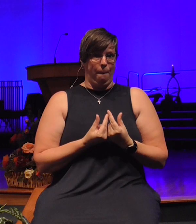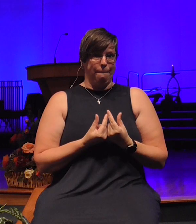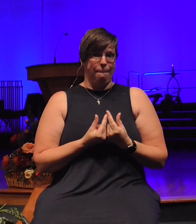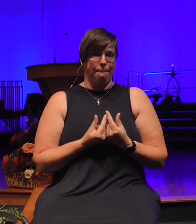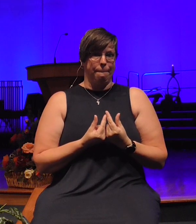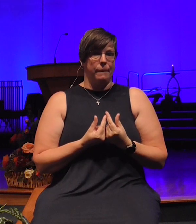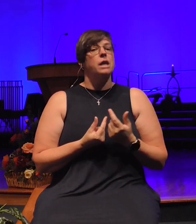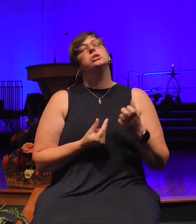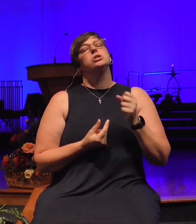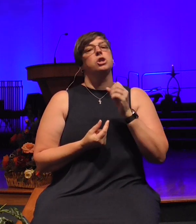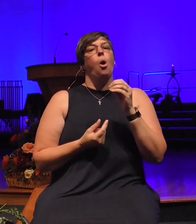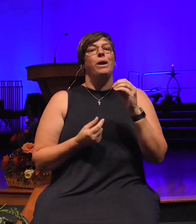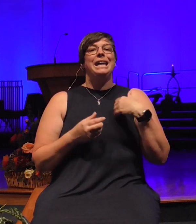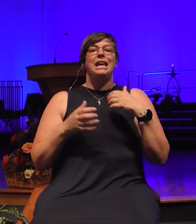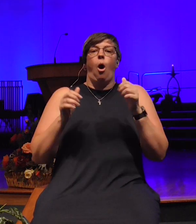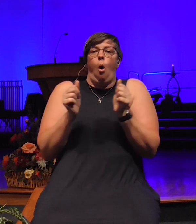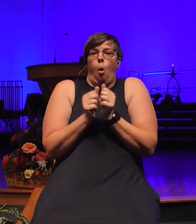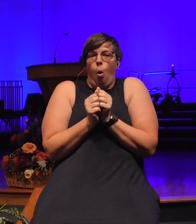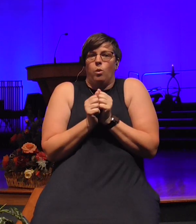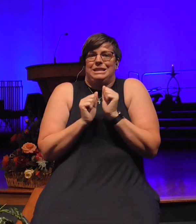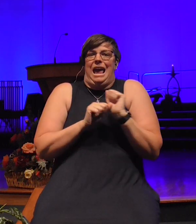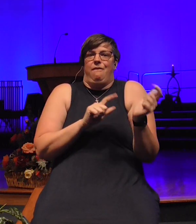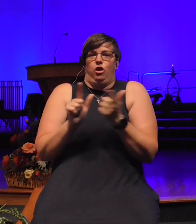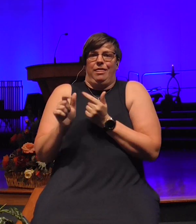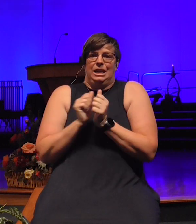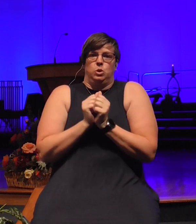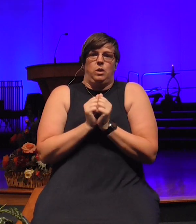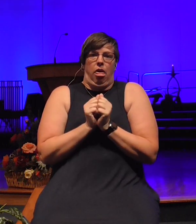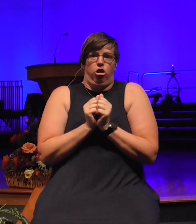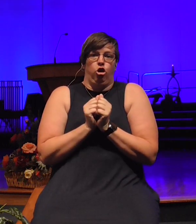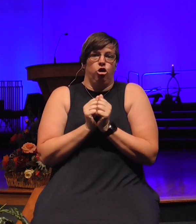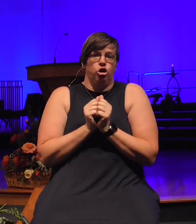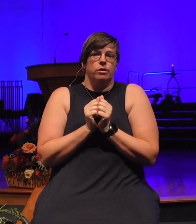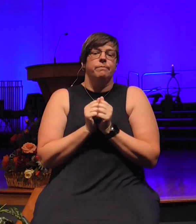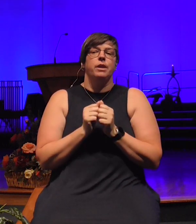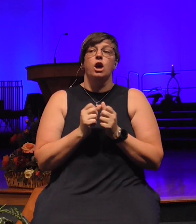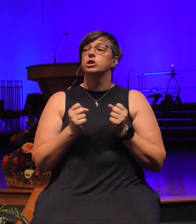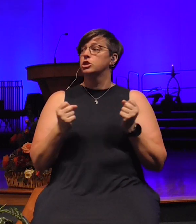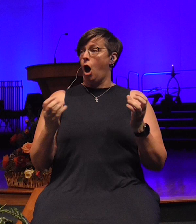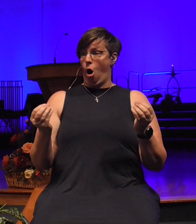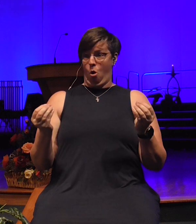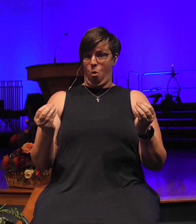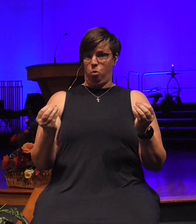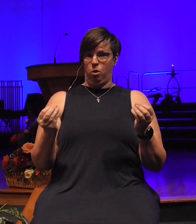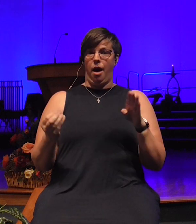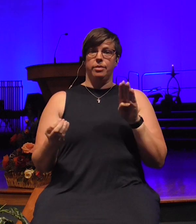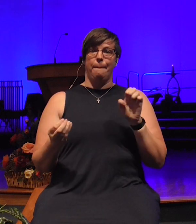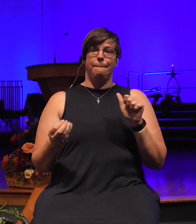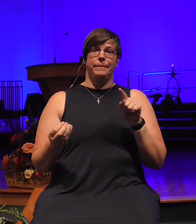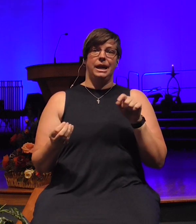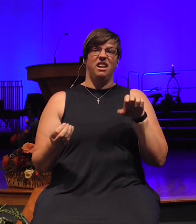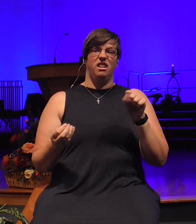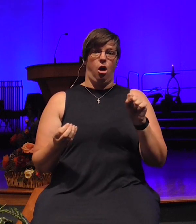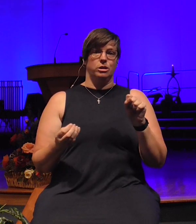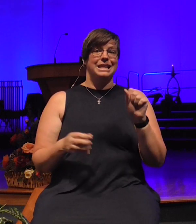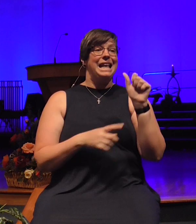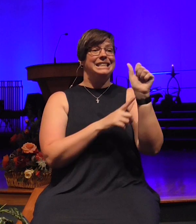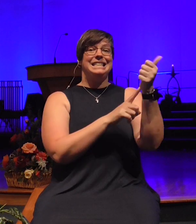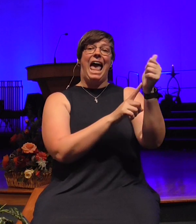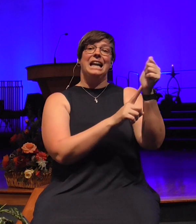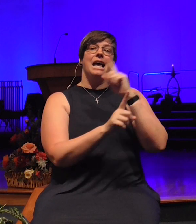of these interesting presences together along the way. So without further ado this morning, the Beatles'